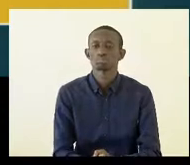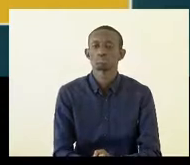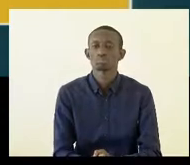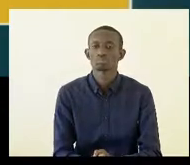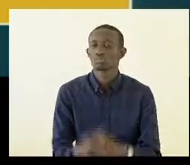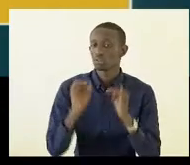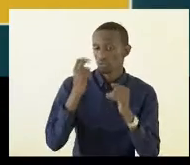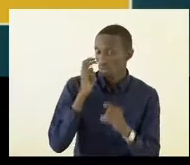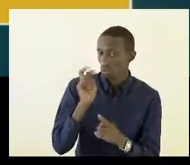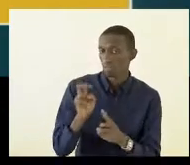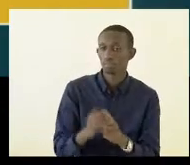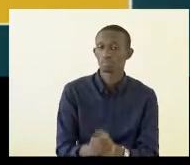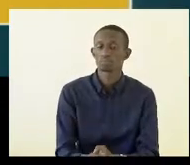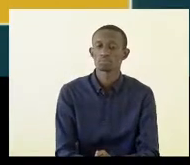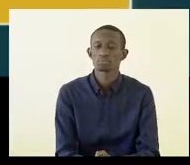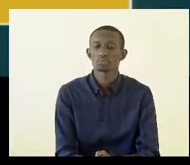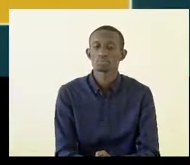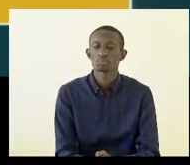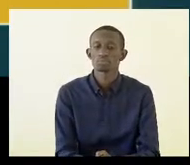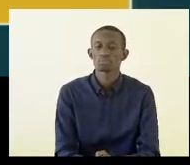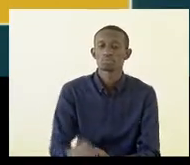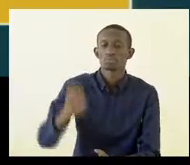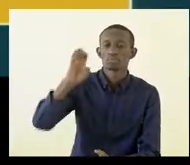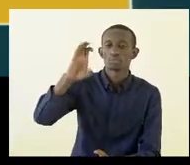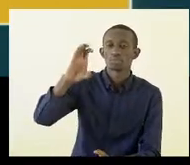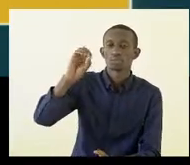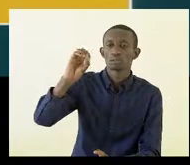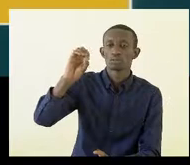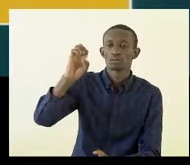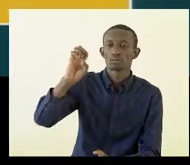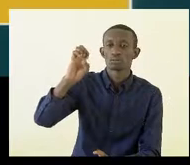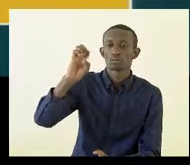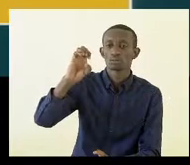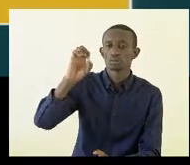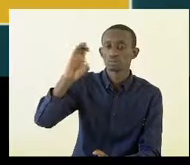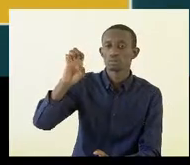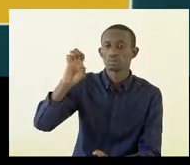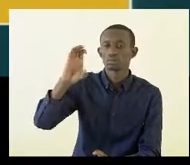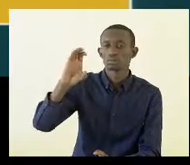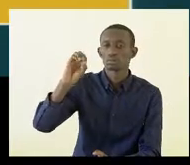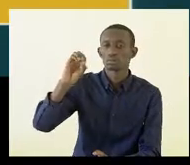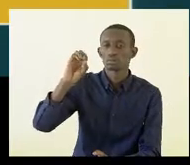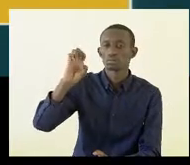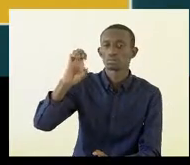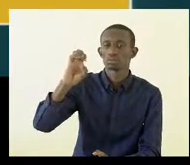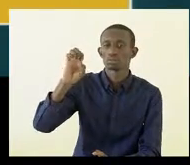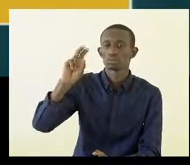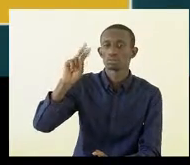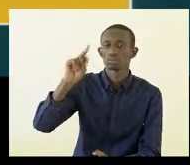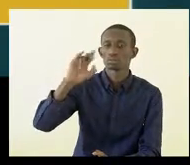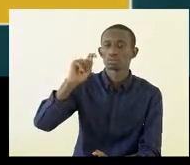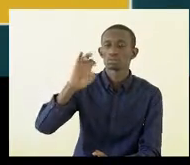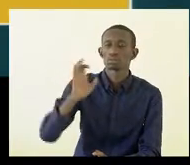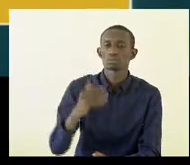When we look at ecocentric components, when we are looking at reducing the use of non-renewable resources